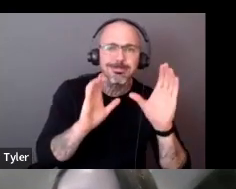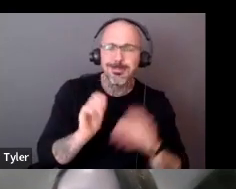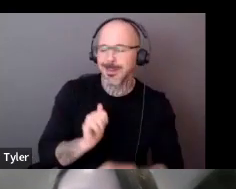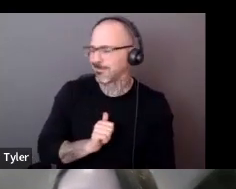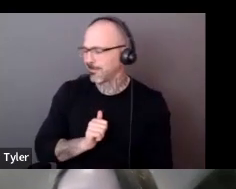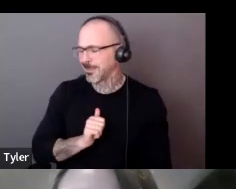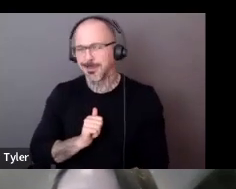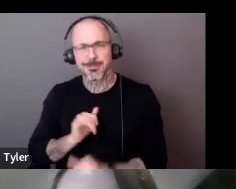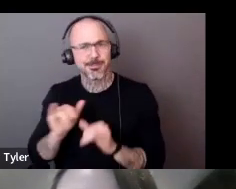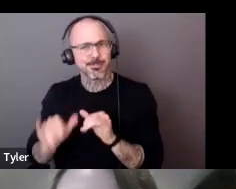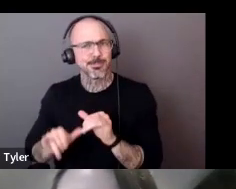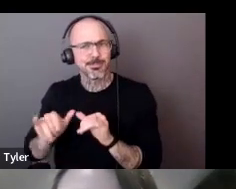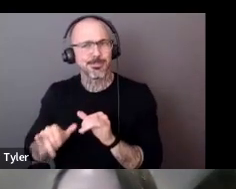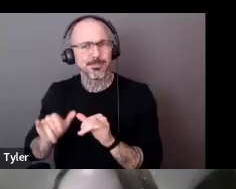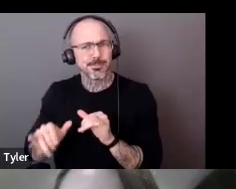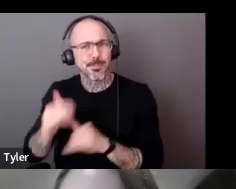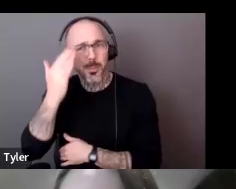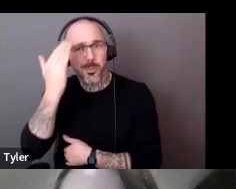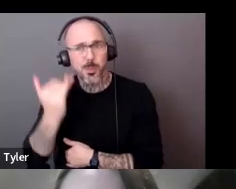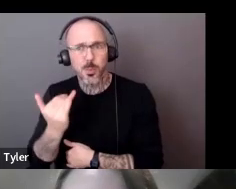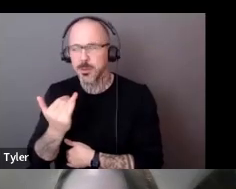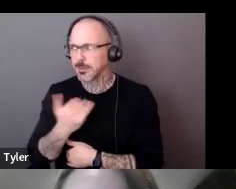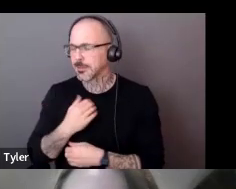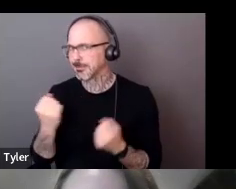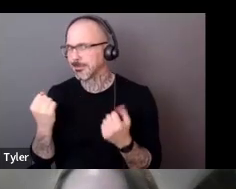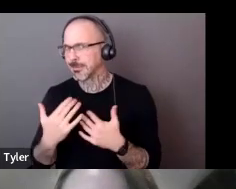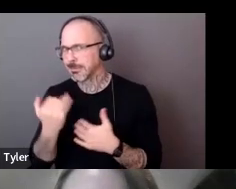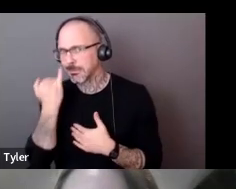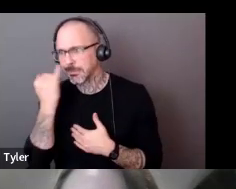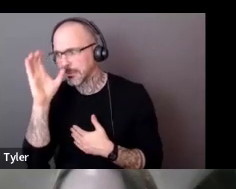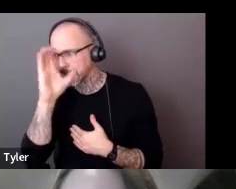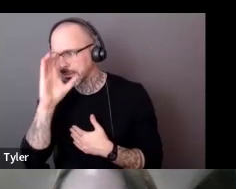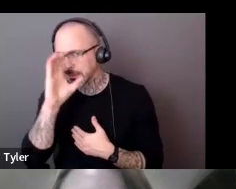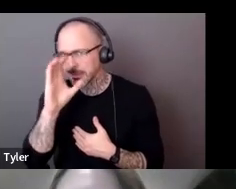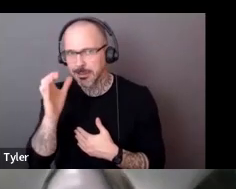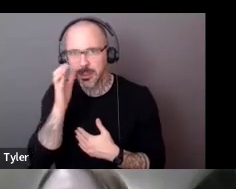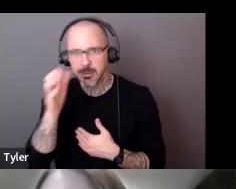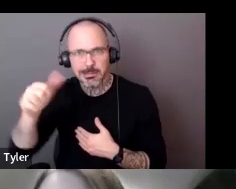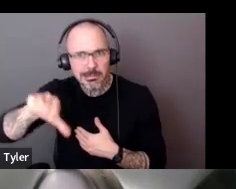was not something that I could really easily countenance.